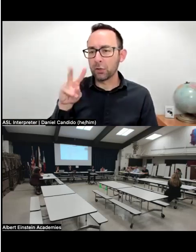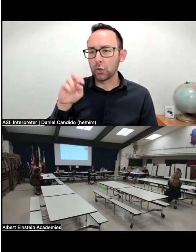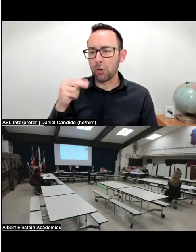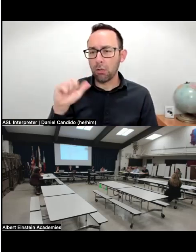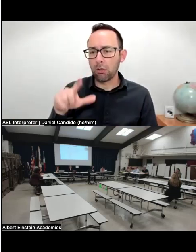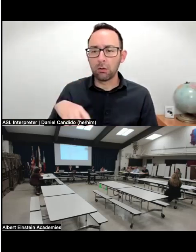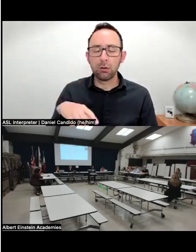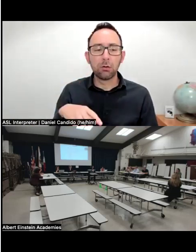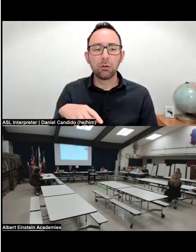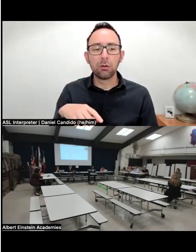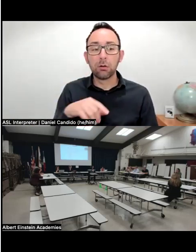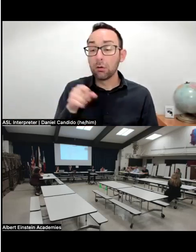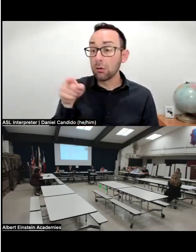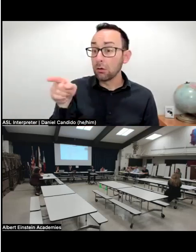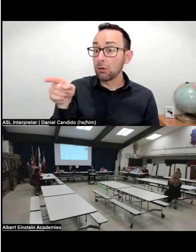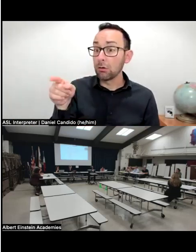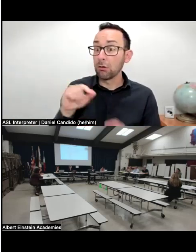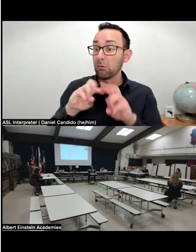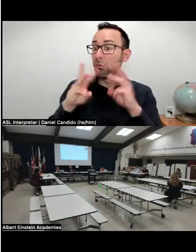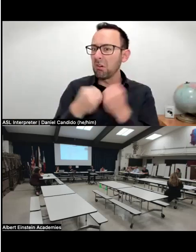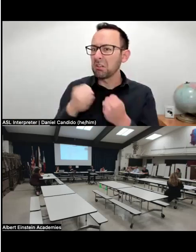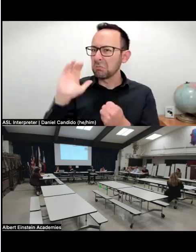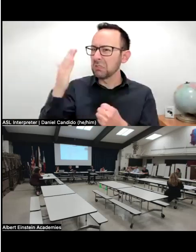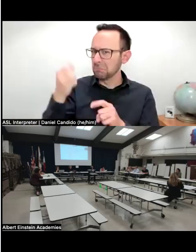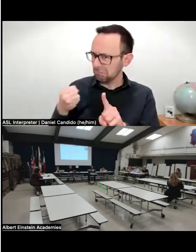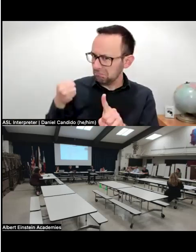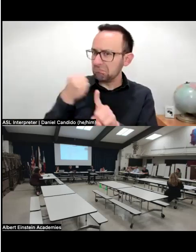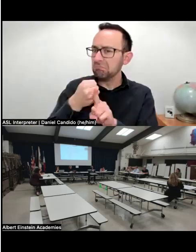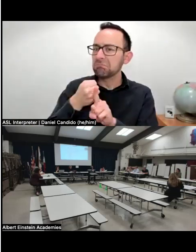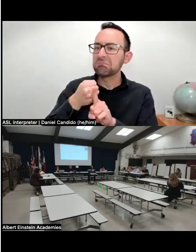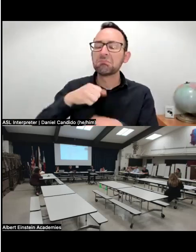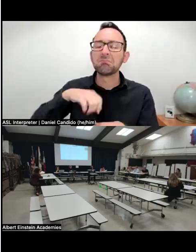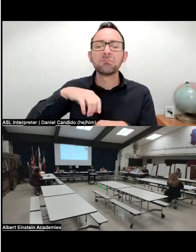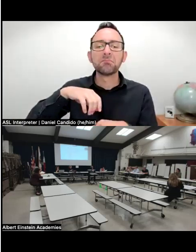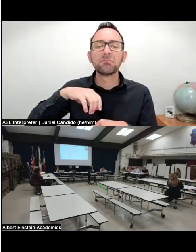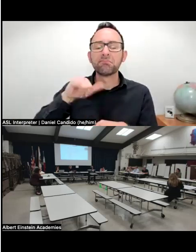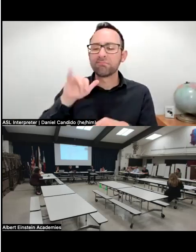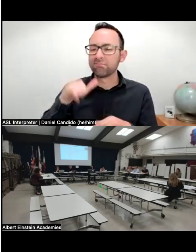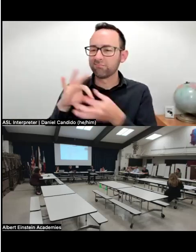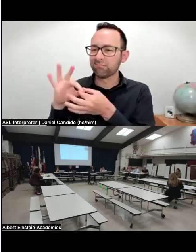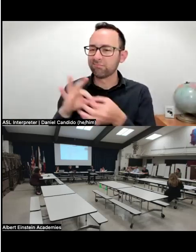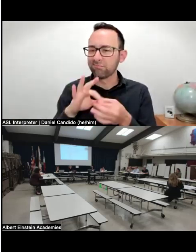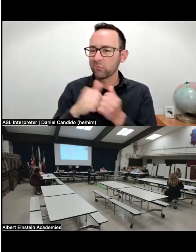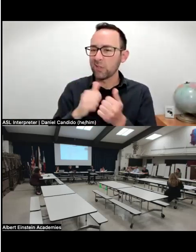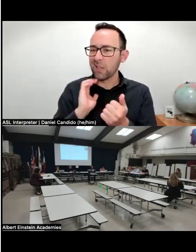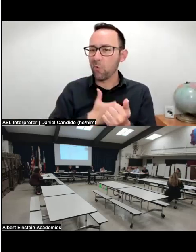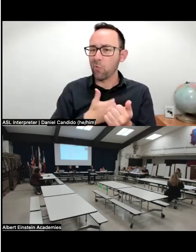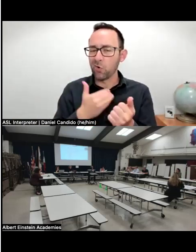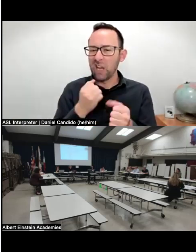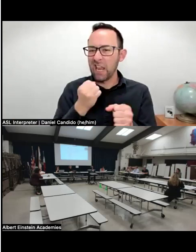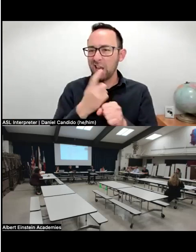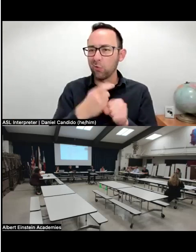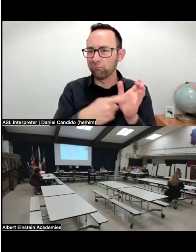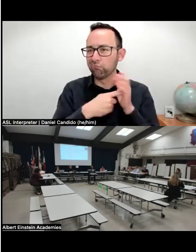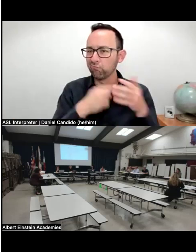workshops were very impactful, that were more tied to our actual tasks that we have to do annually.